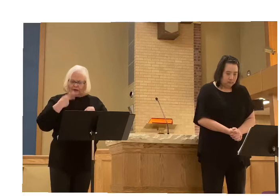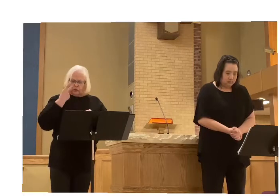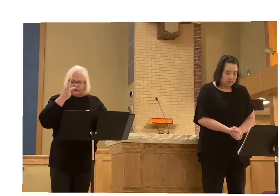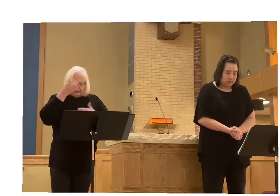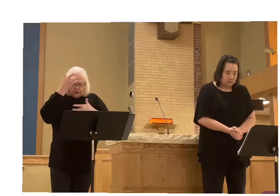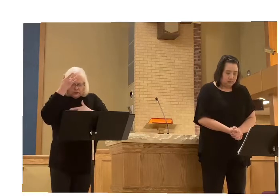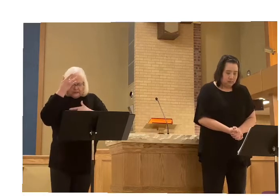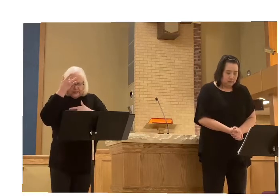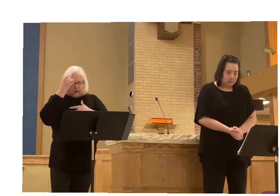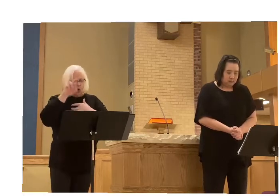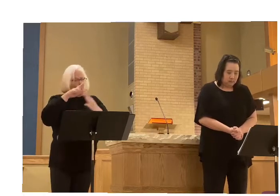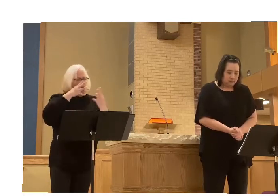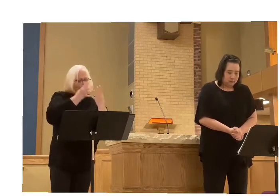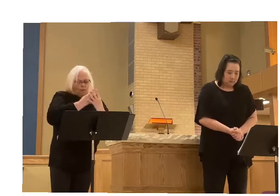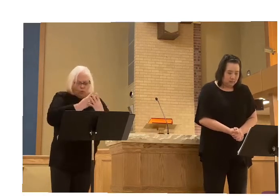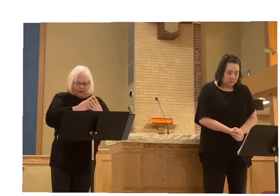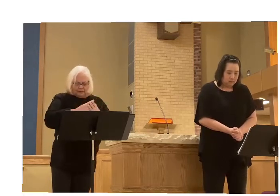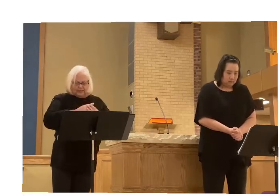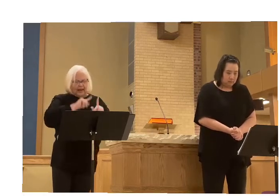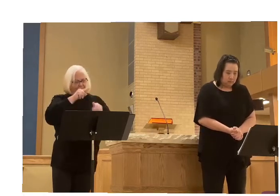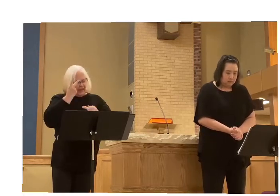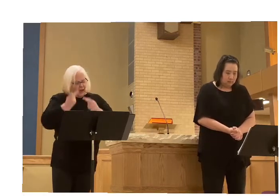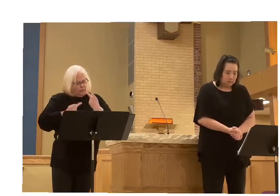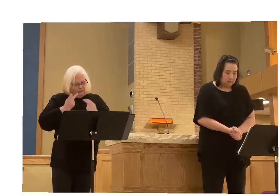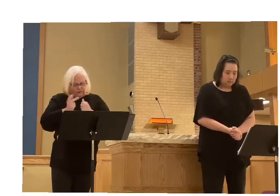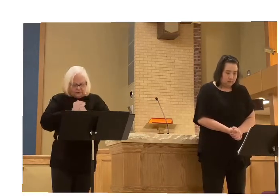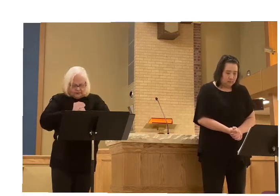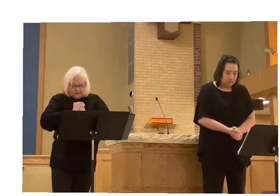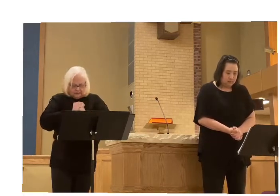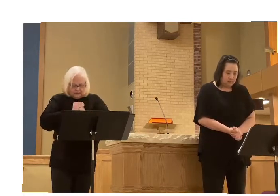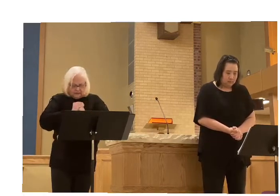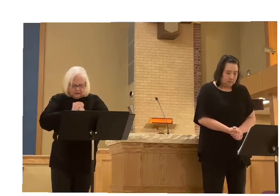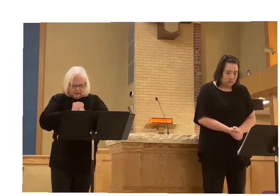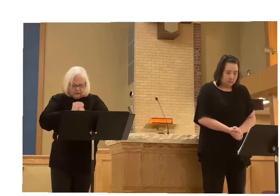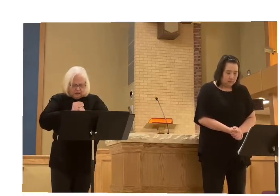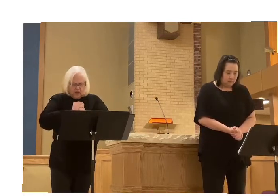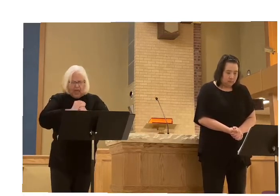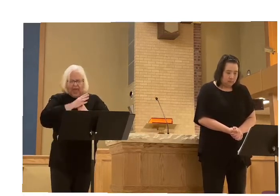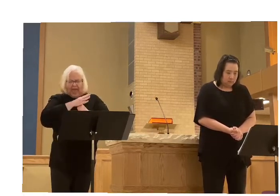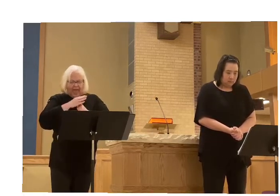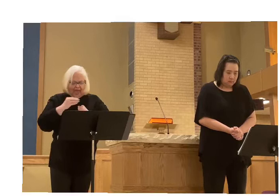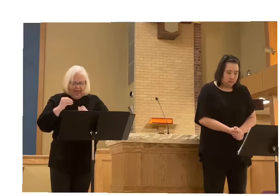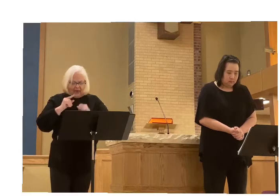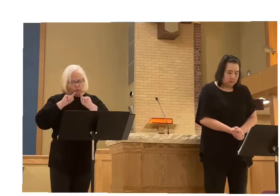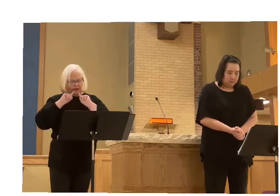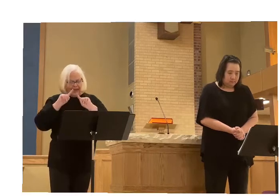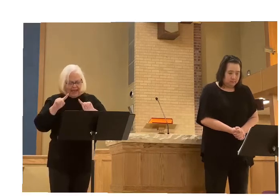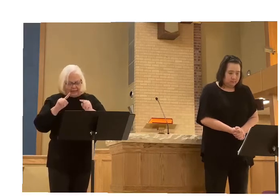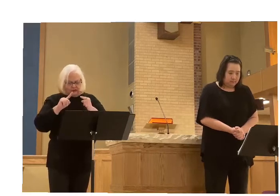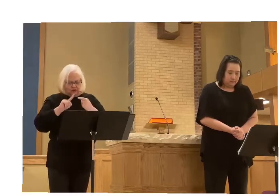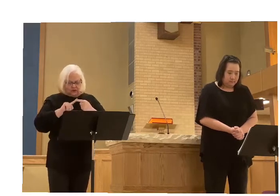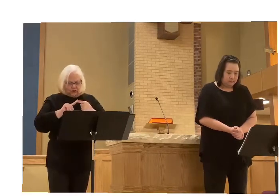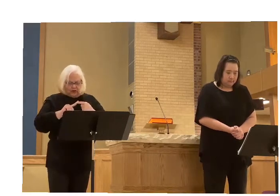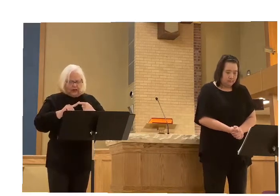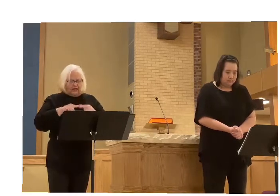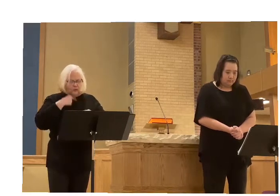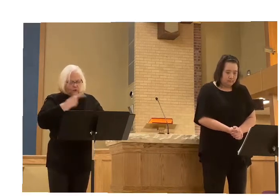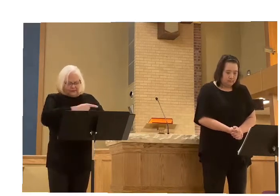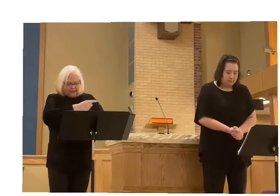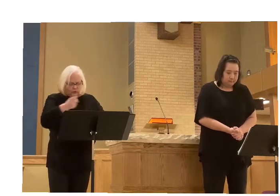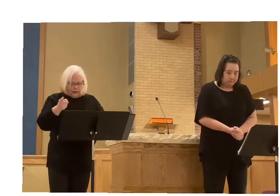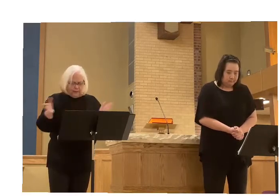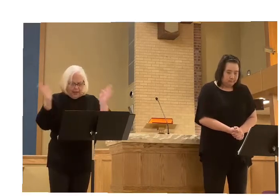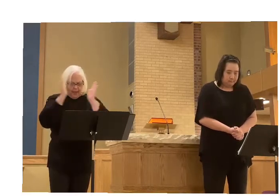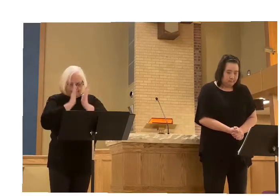sick or in prison and come to you? And answering, the king will say to them,